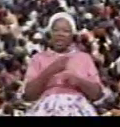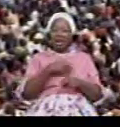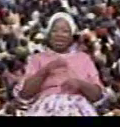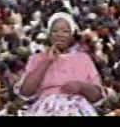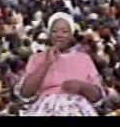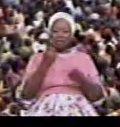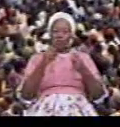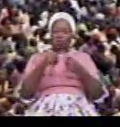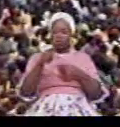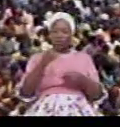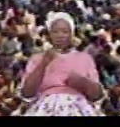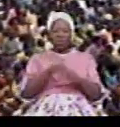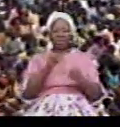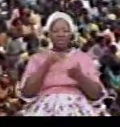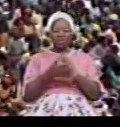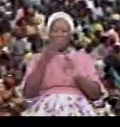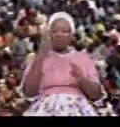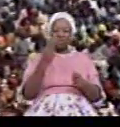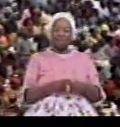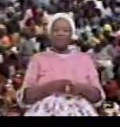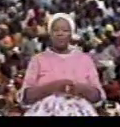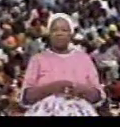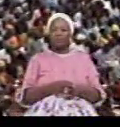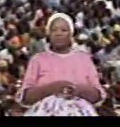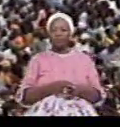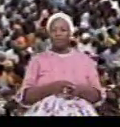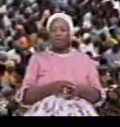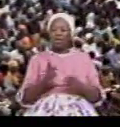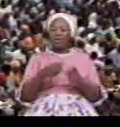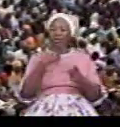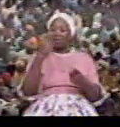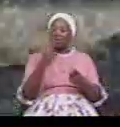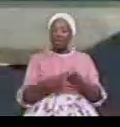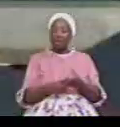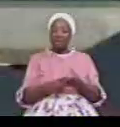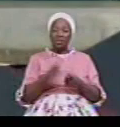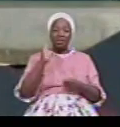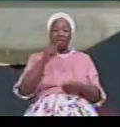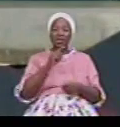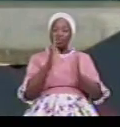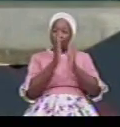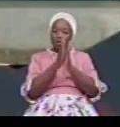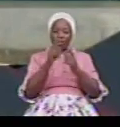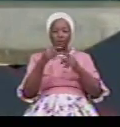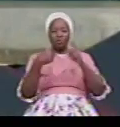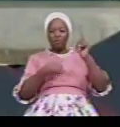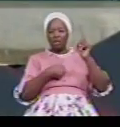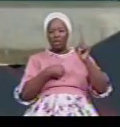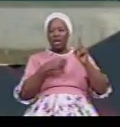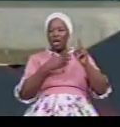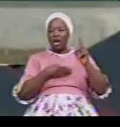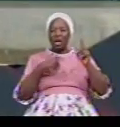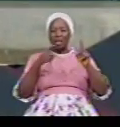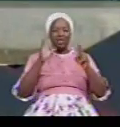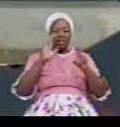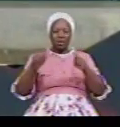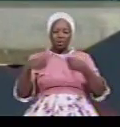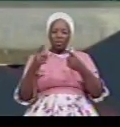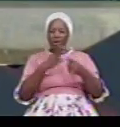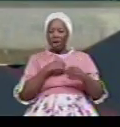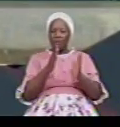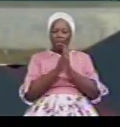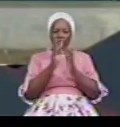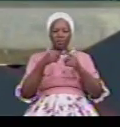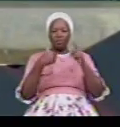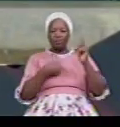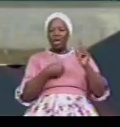in Jesus' name. Then shall ye call upon me, and ye shall go and pray unto me,